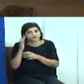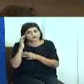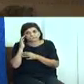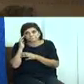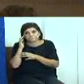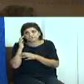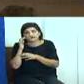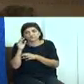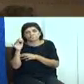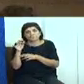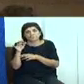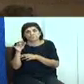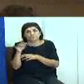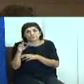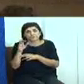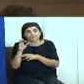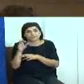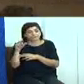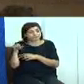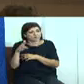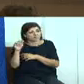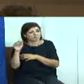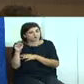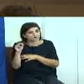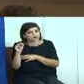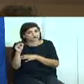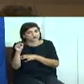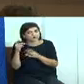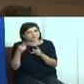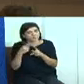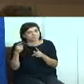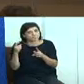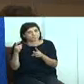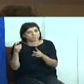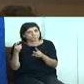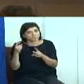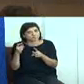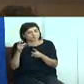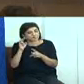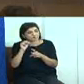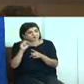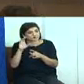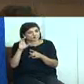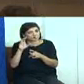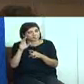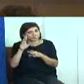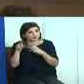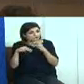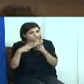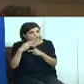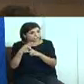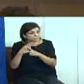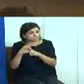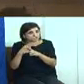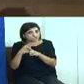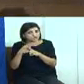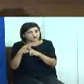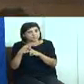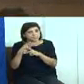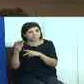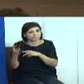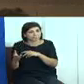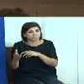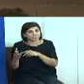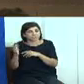that Reverend Jennifer Kwan from the Unitarian Universalist Association, his presence acknowledges